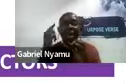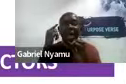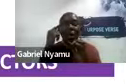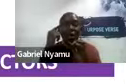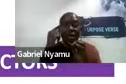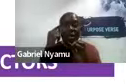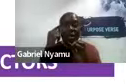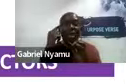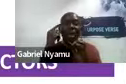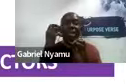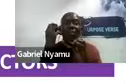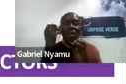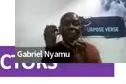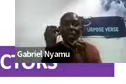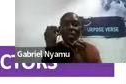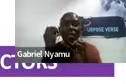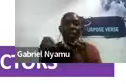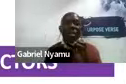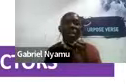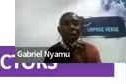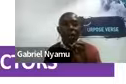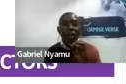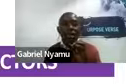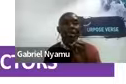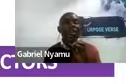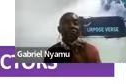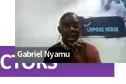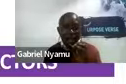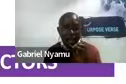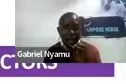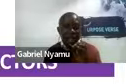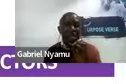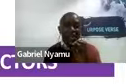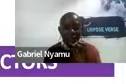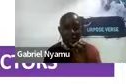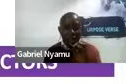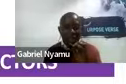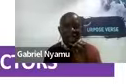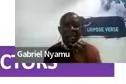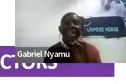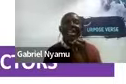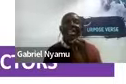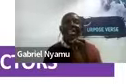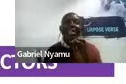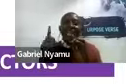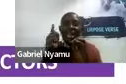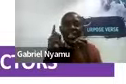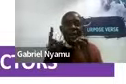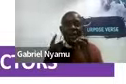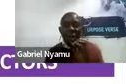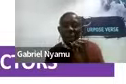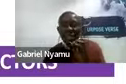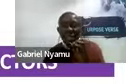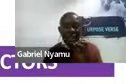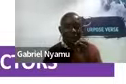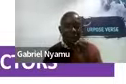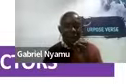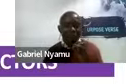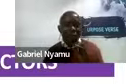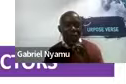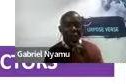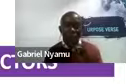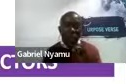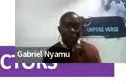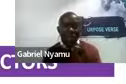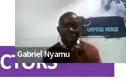being. How we believe, the belief system that we have already upheld for the last, especially for adults. Generalization of purpose. When